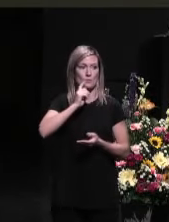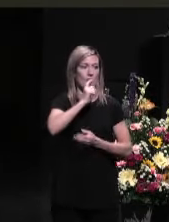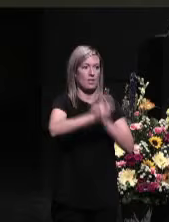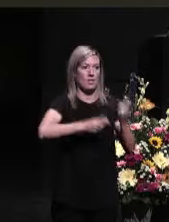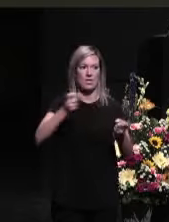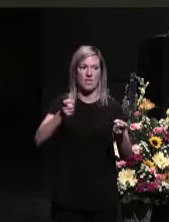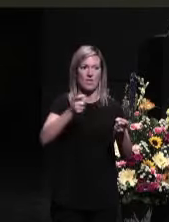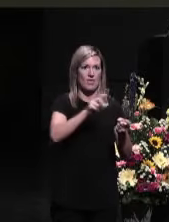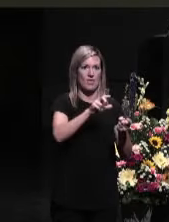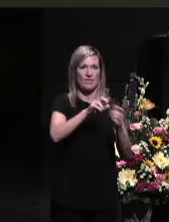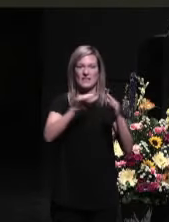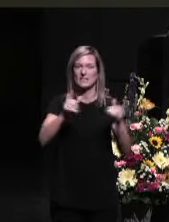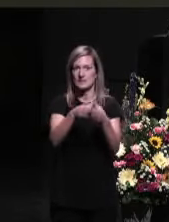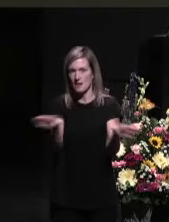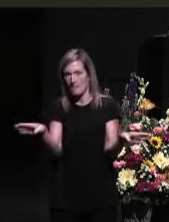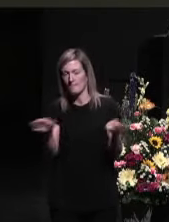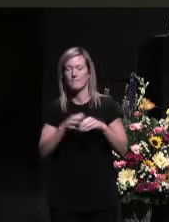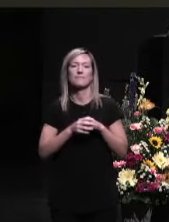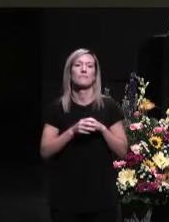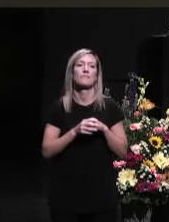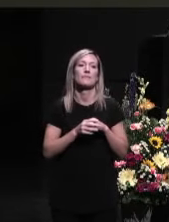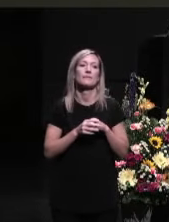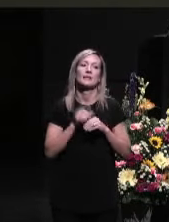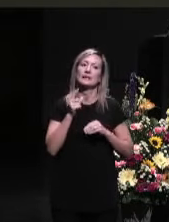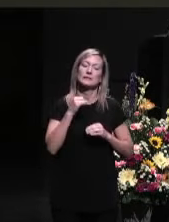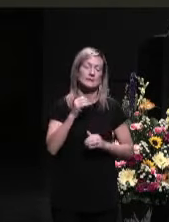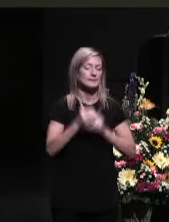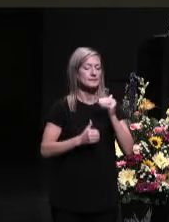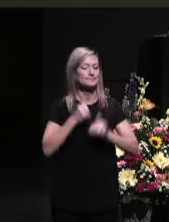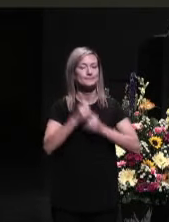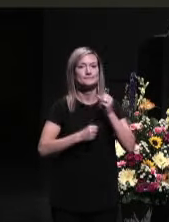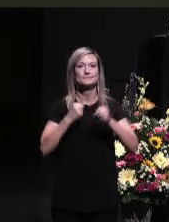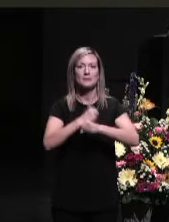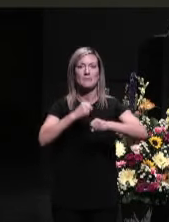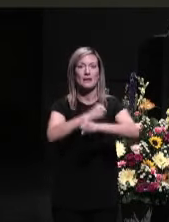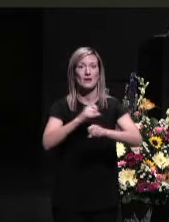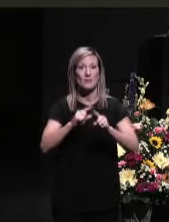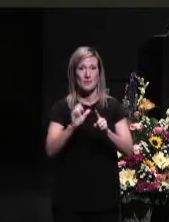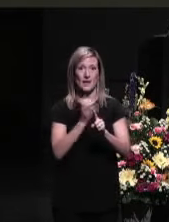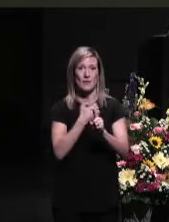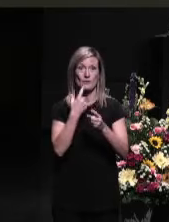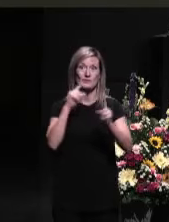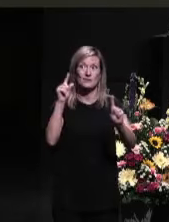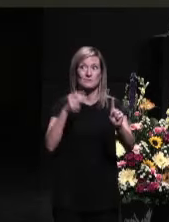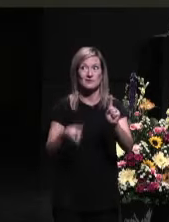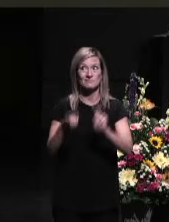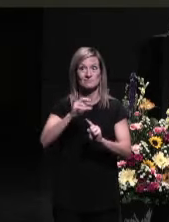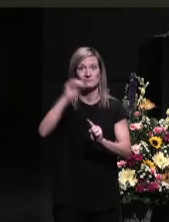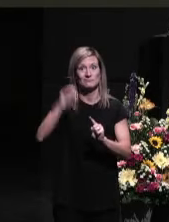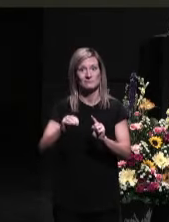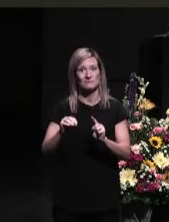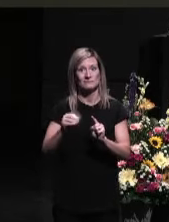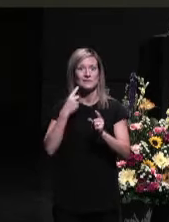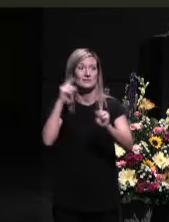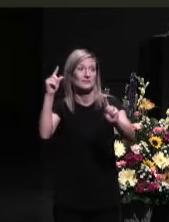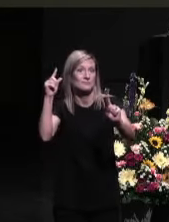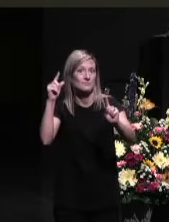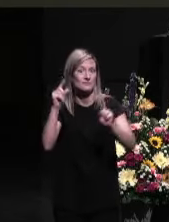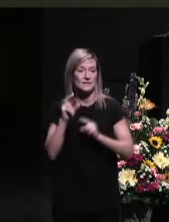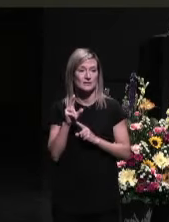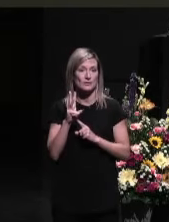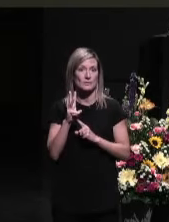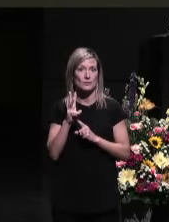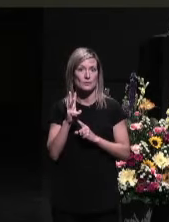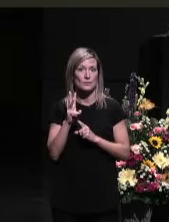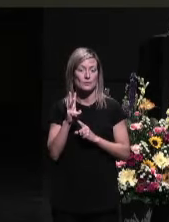This is an uphill battle, and we have achieved greater percentages than we ever have vis-a-vis other campuses, UWM West,